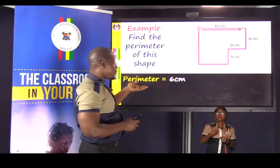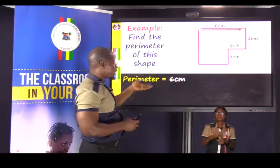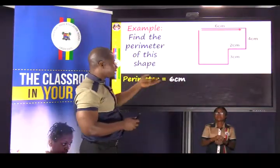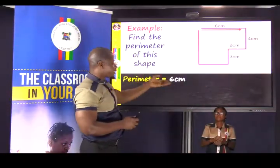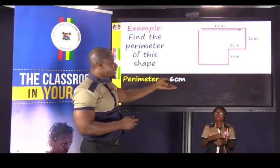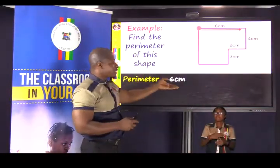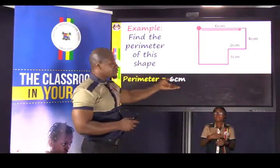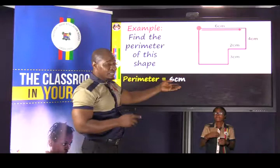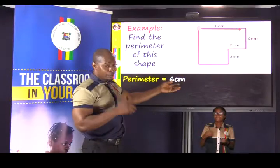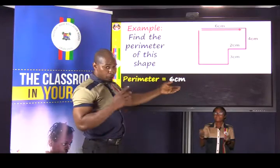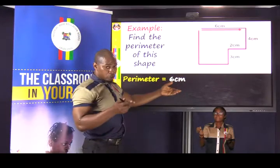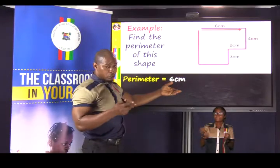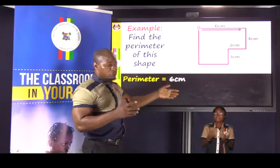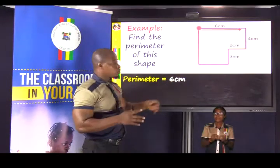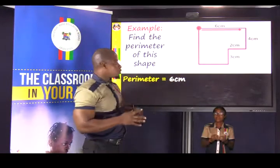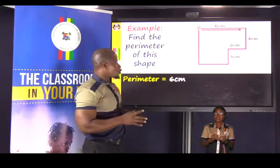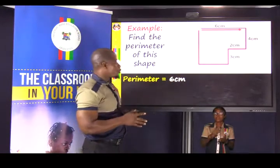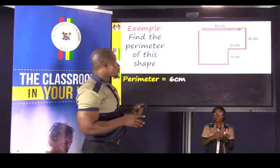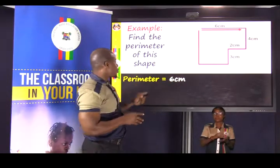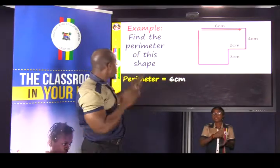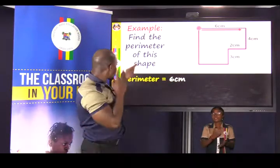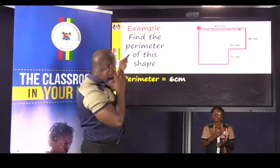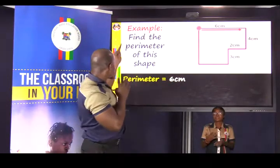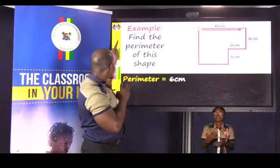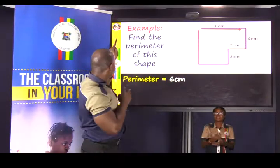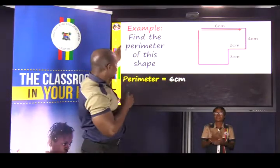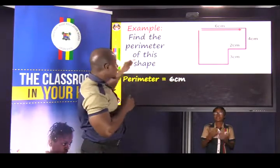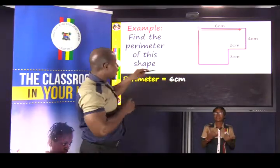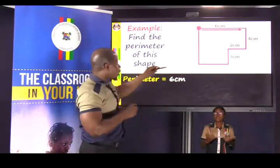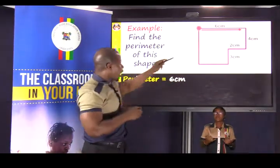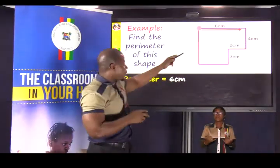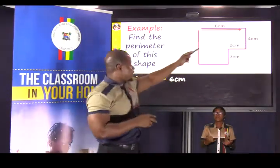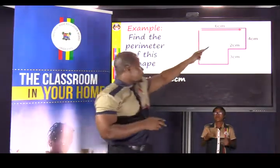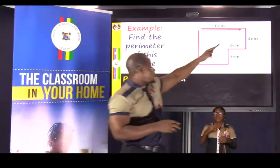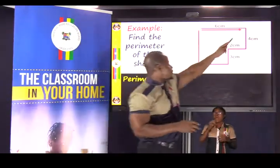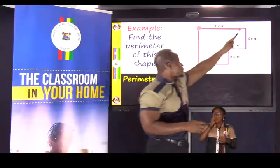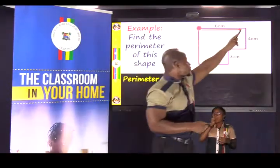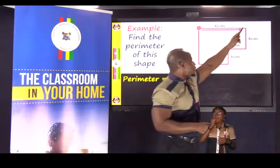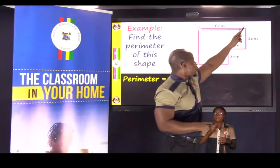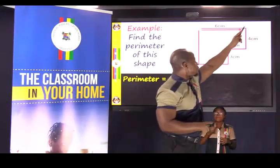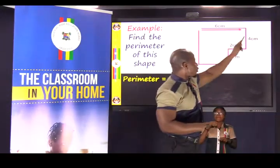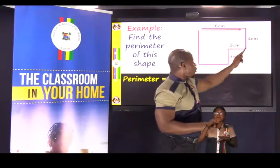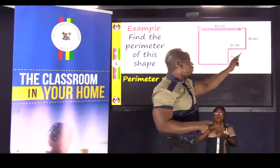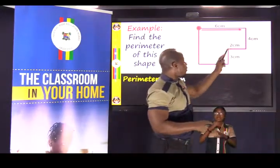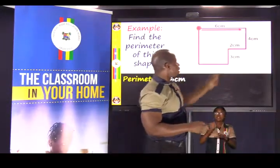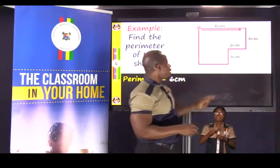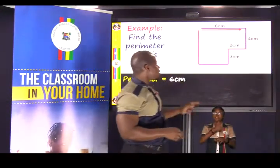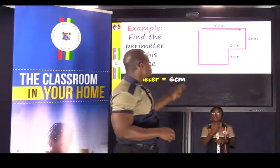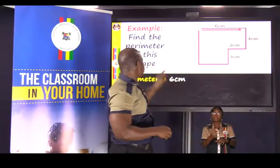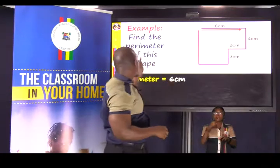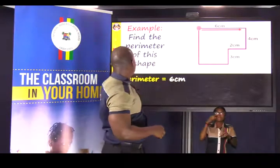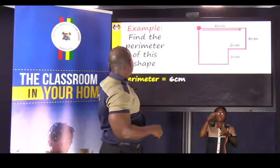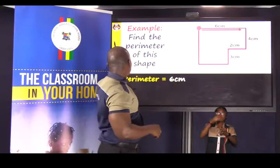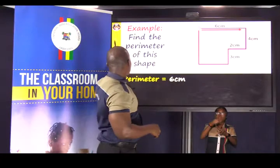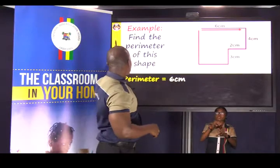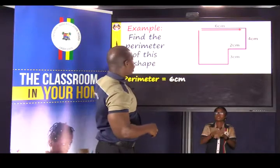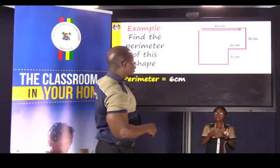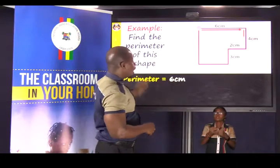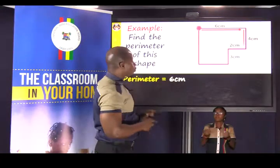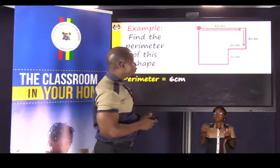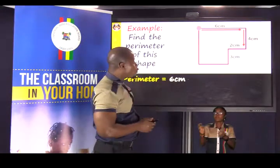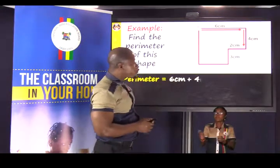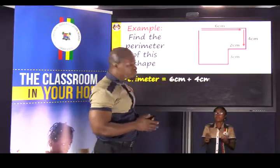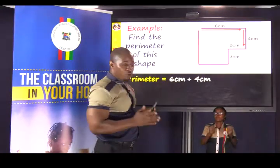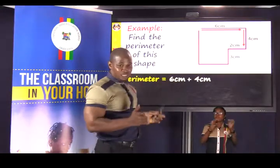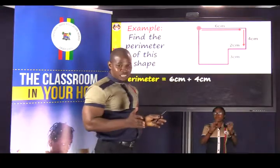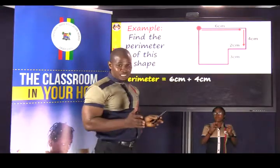adding. My perimeter is 6 centimeters plus some other things. Now I'm at this point. If I come down here,